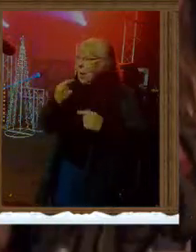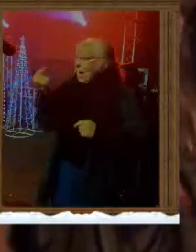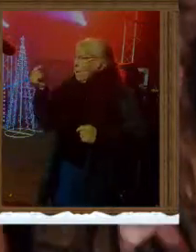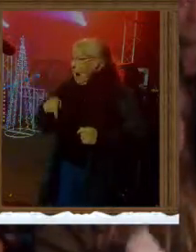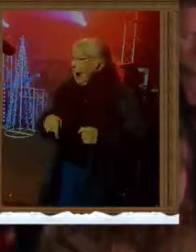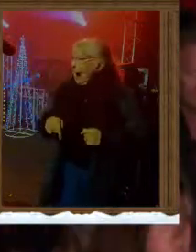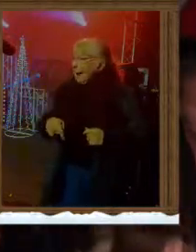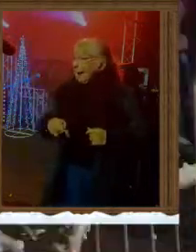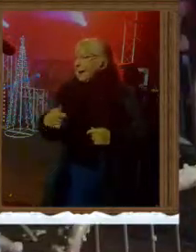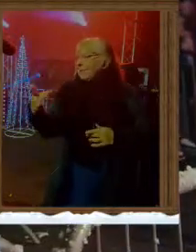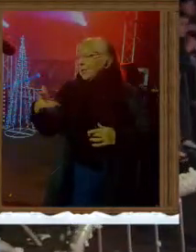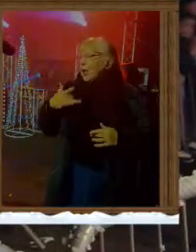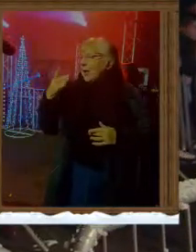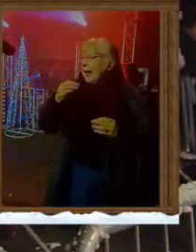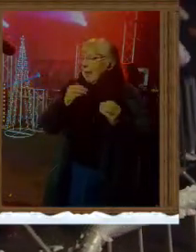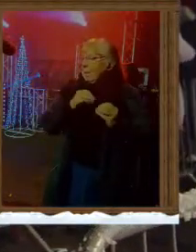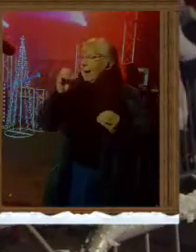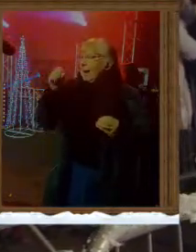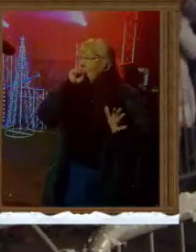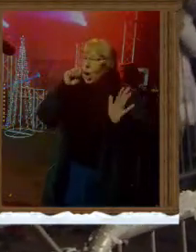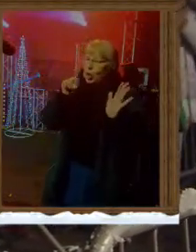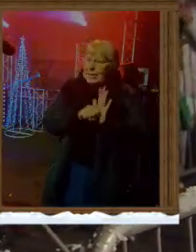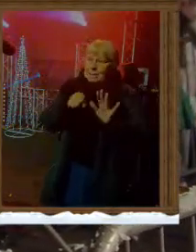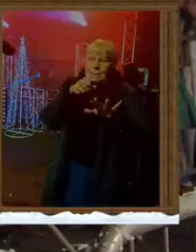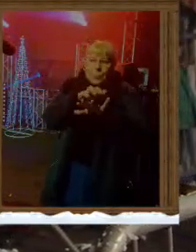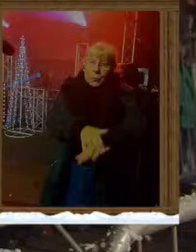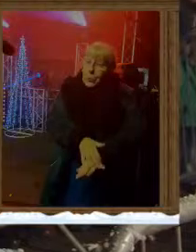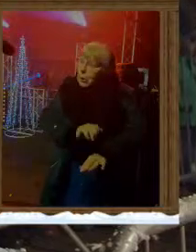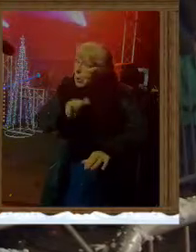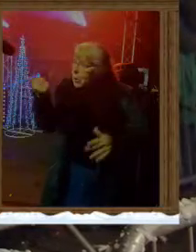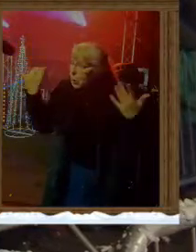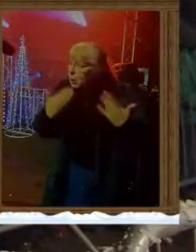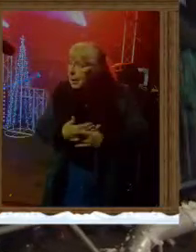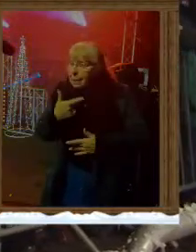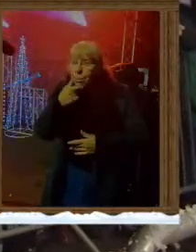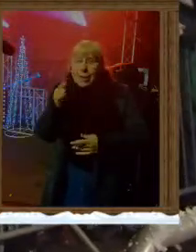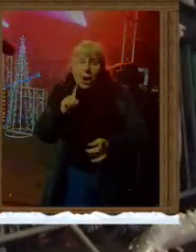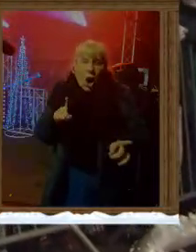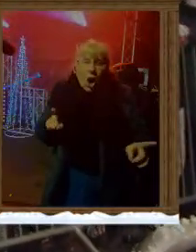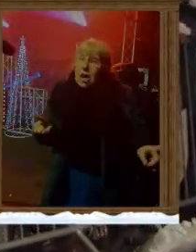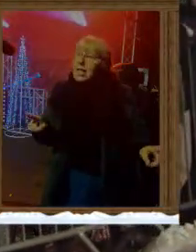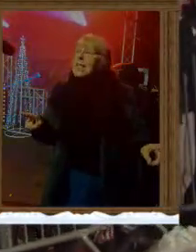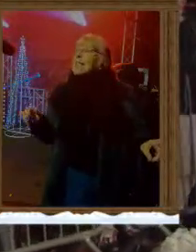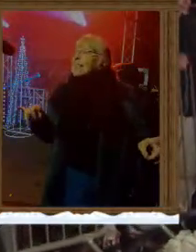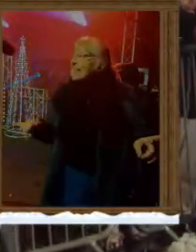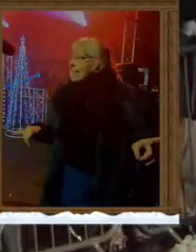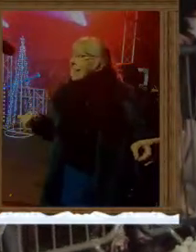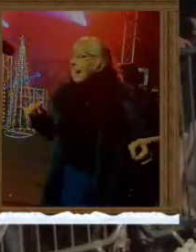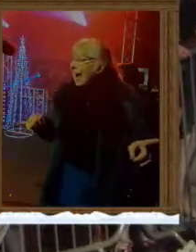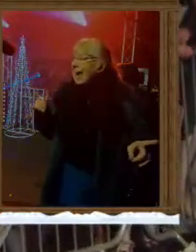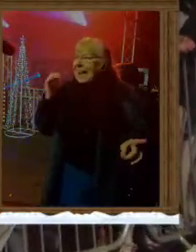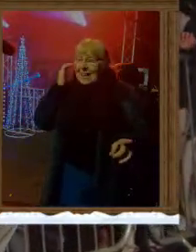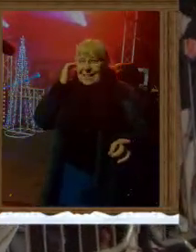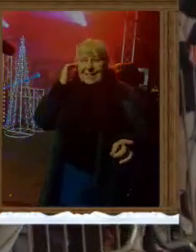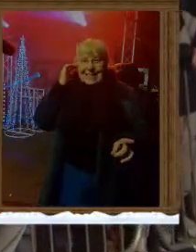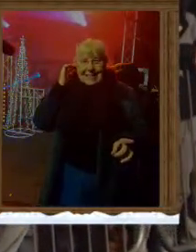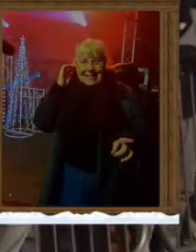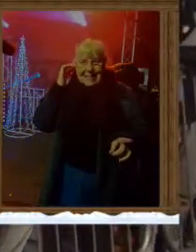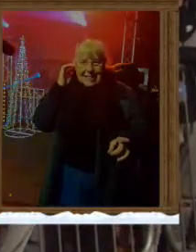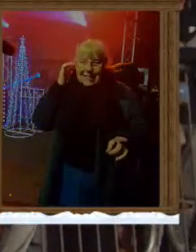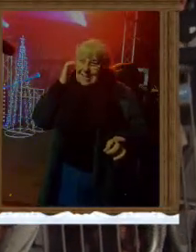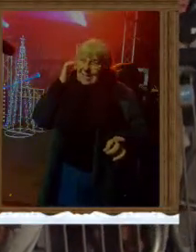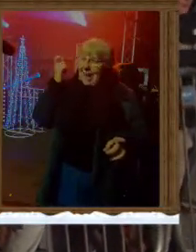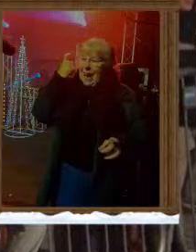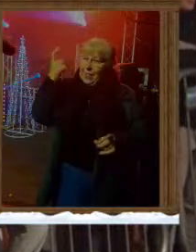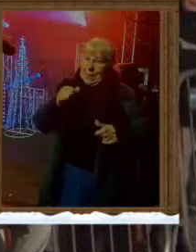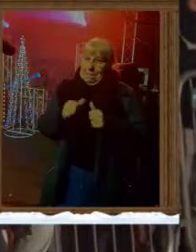the live Ballyclare Christmas switch on. Have we had a good night, boys and girls? Yes! Good. I think it's going to get better. I've